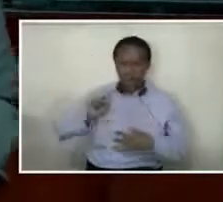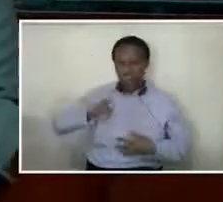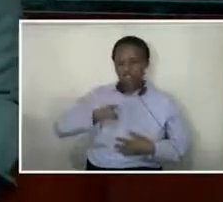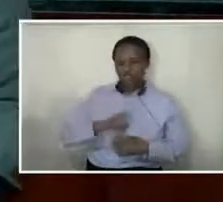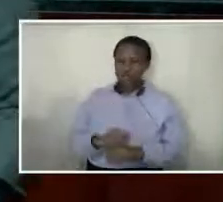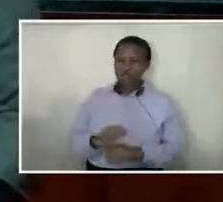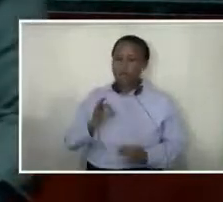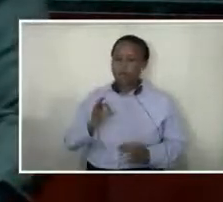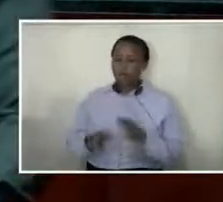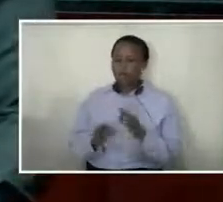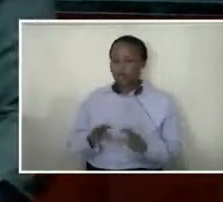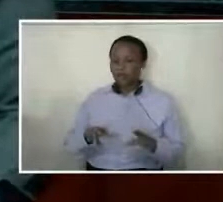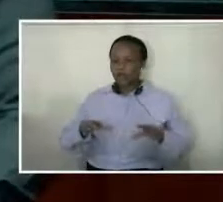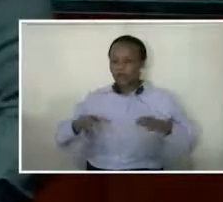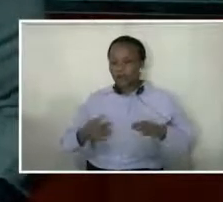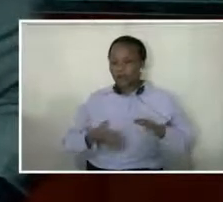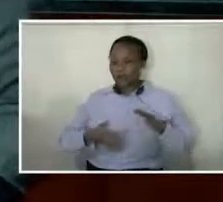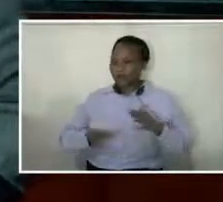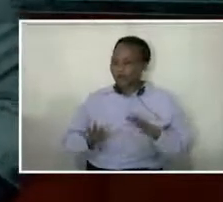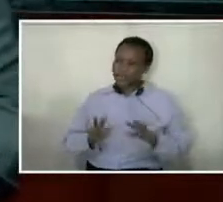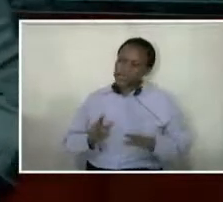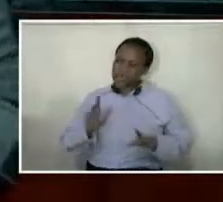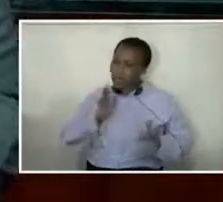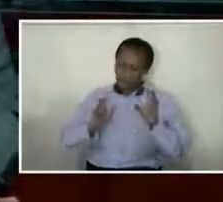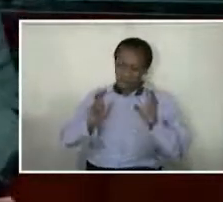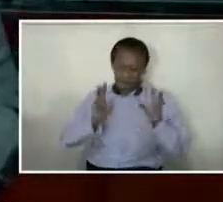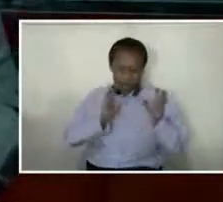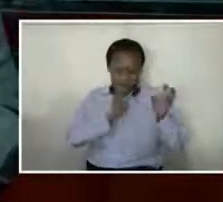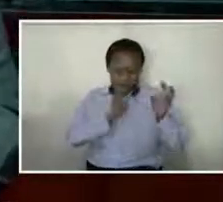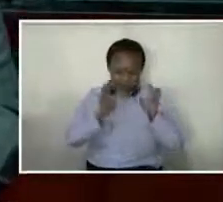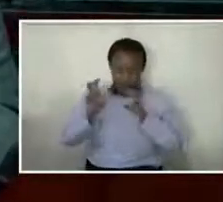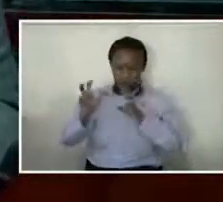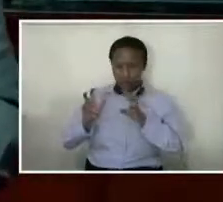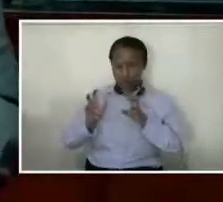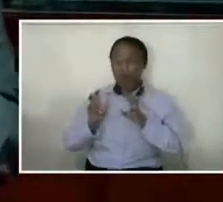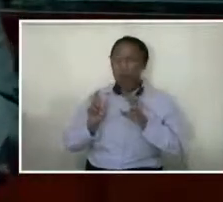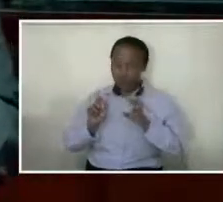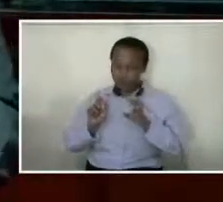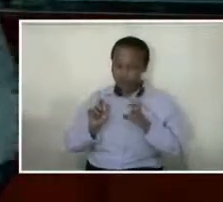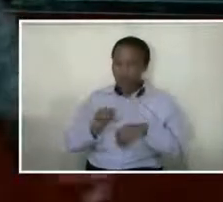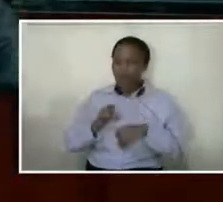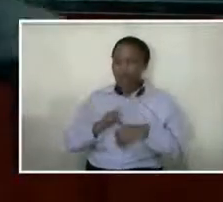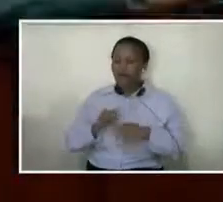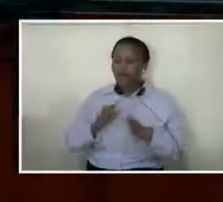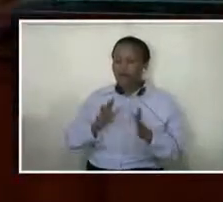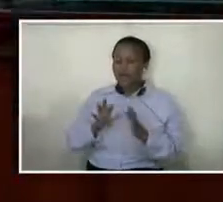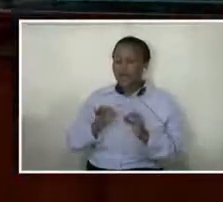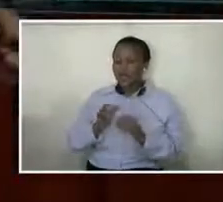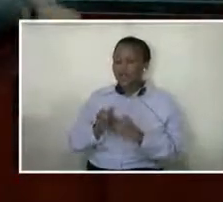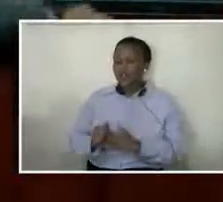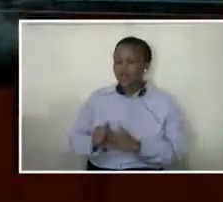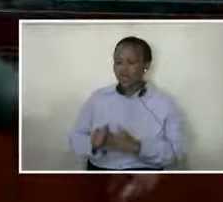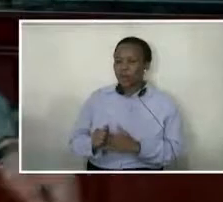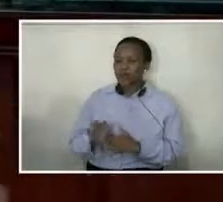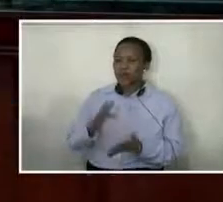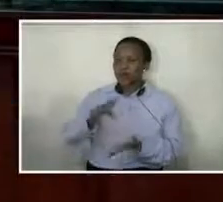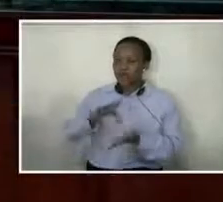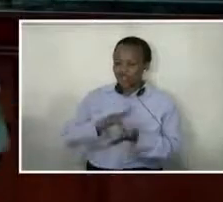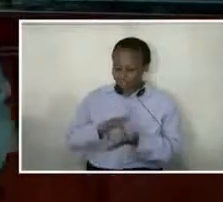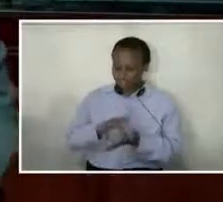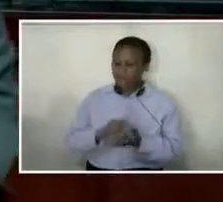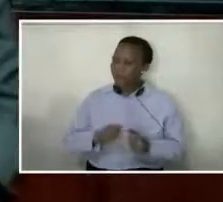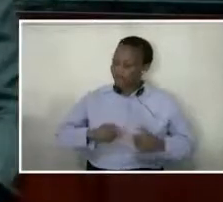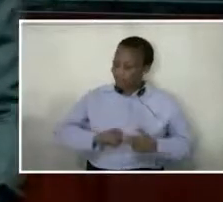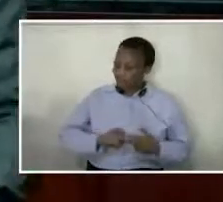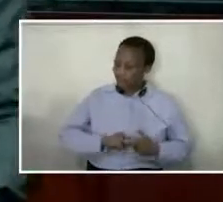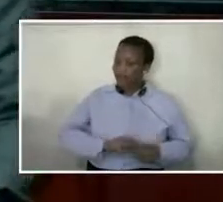indawo lalona eliphatha khona nabanye bayalwa. Yonke indawo nasegoli balwile nje kungekudalanga